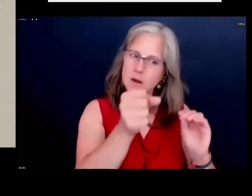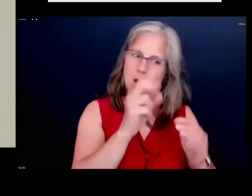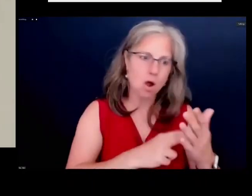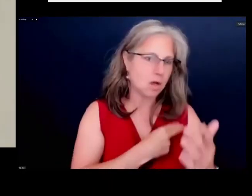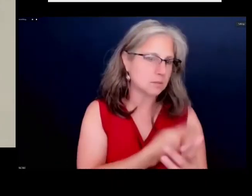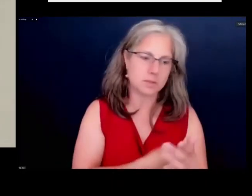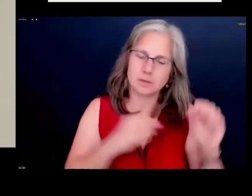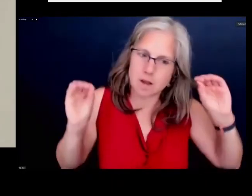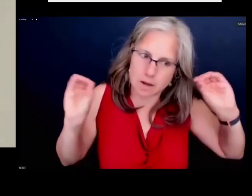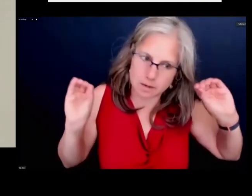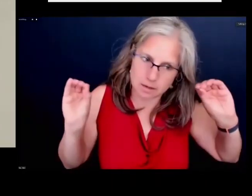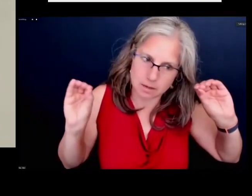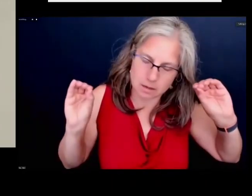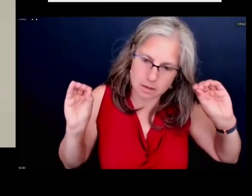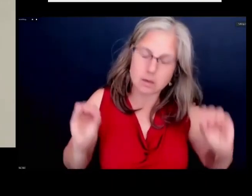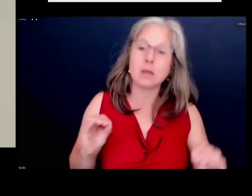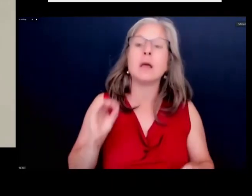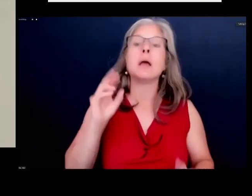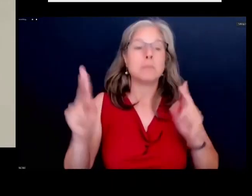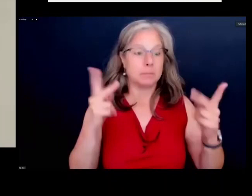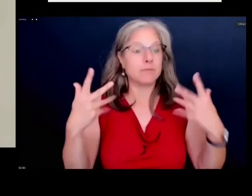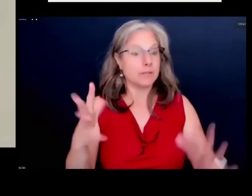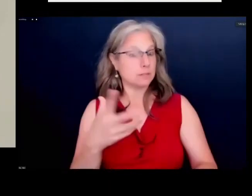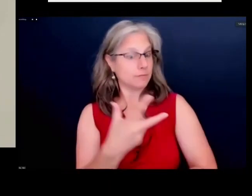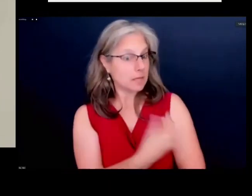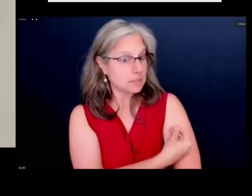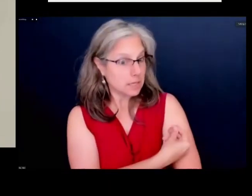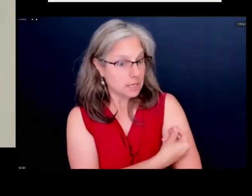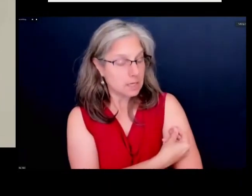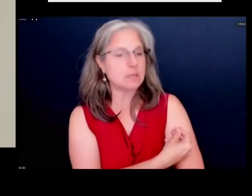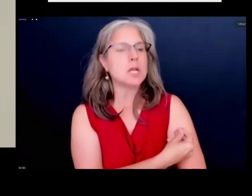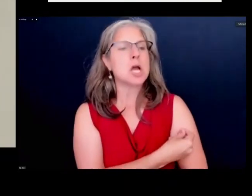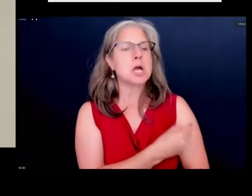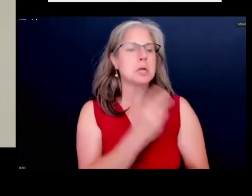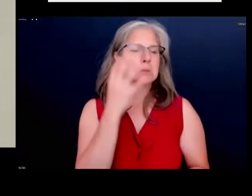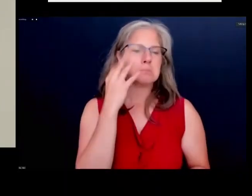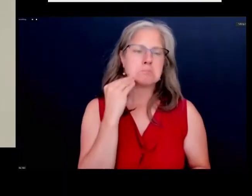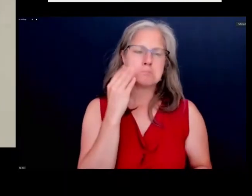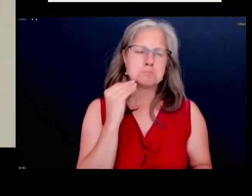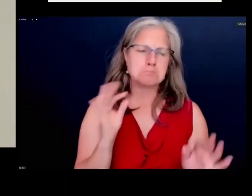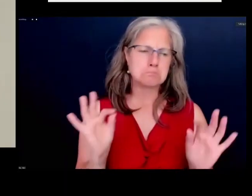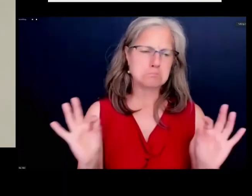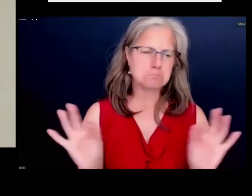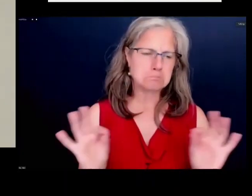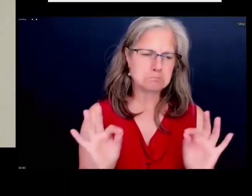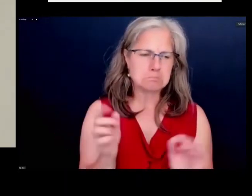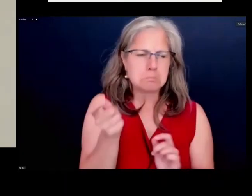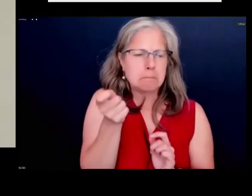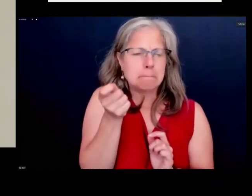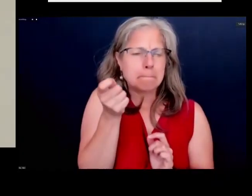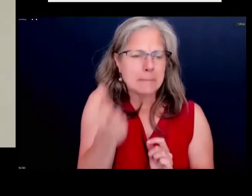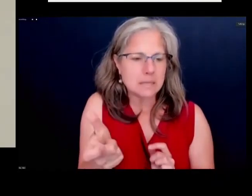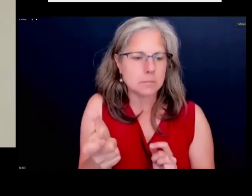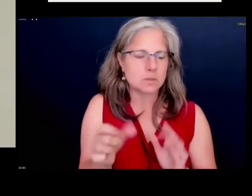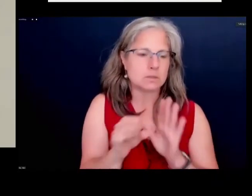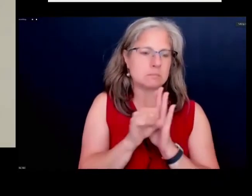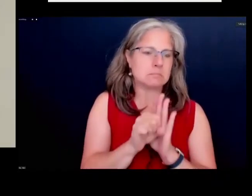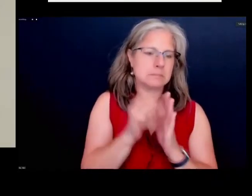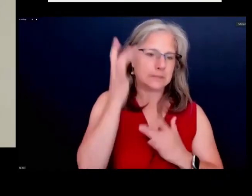ended up in the hospital. And those people who are vaccinated generally experience very minimal symptoms